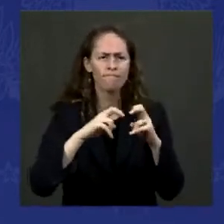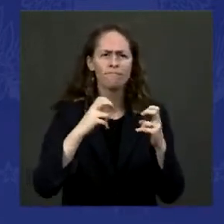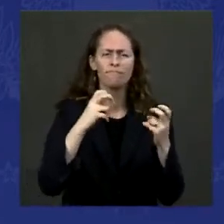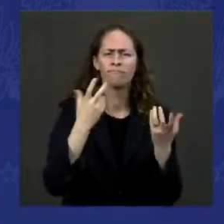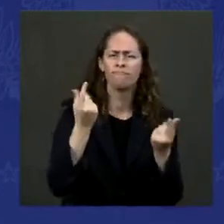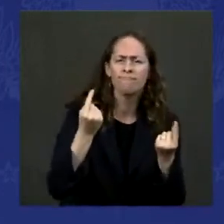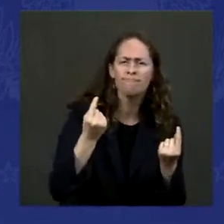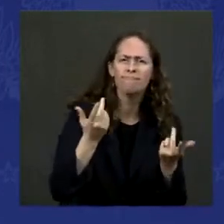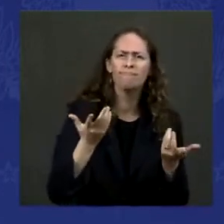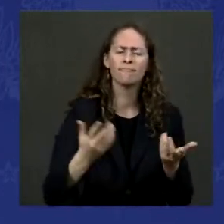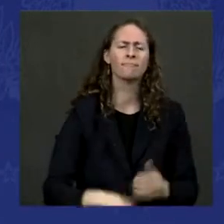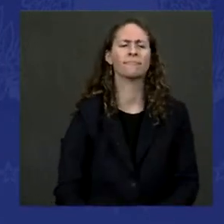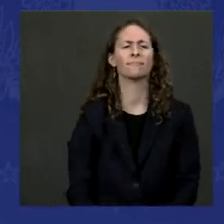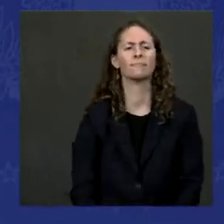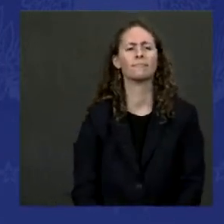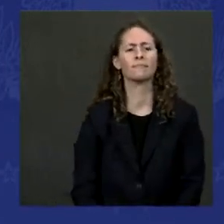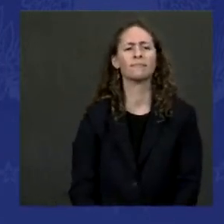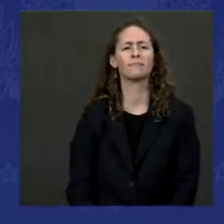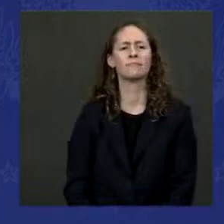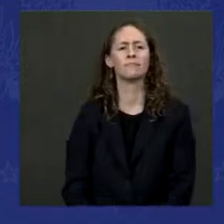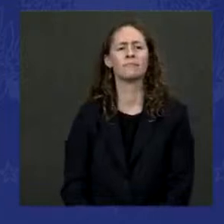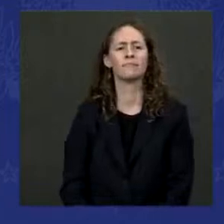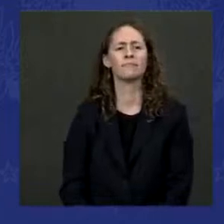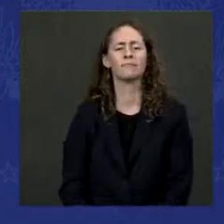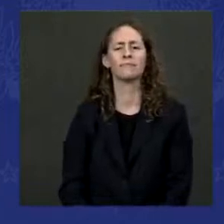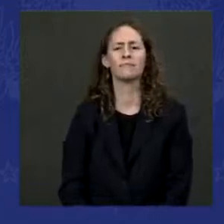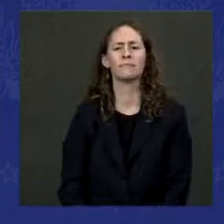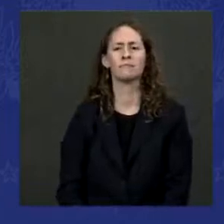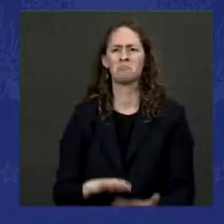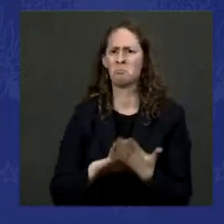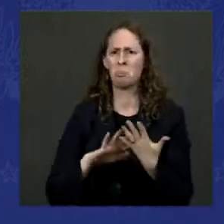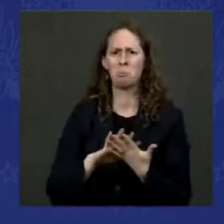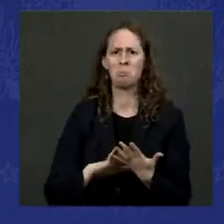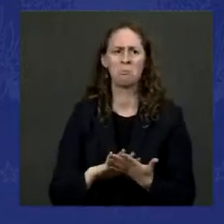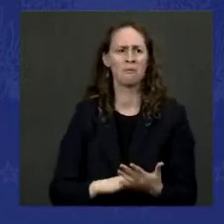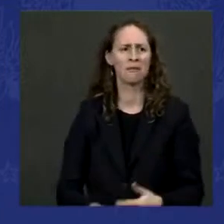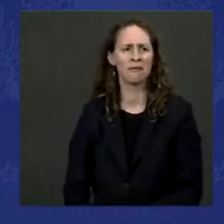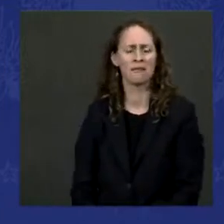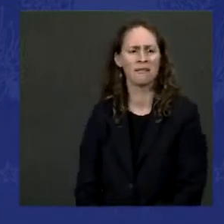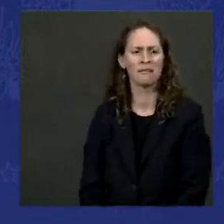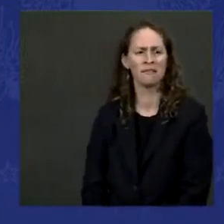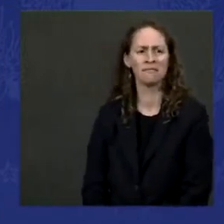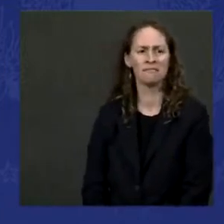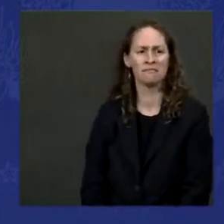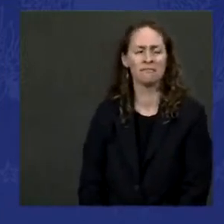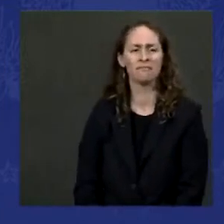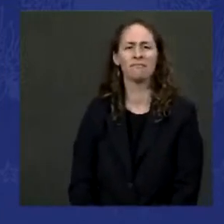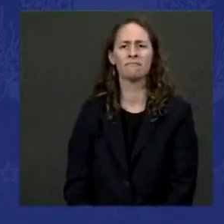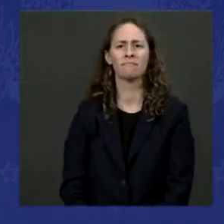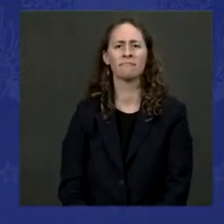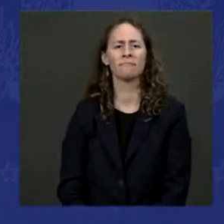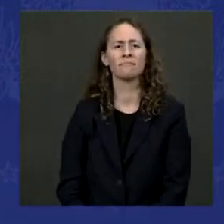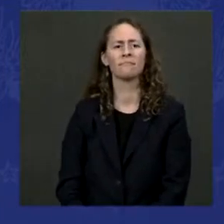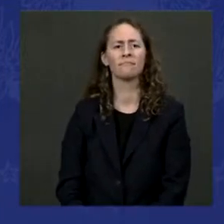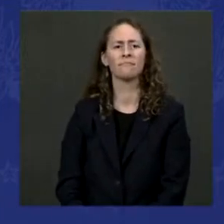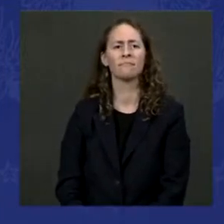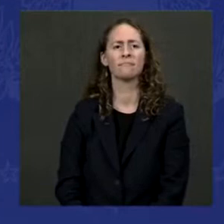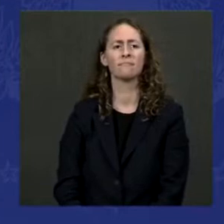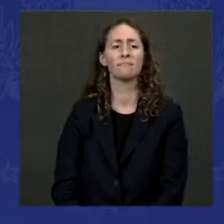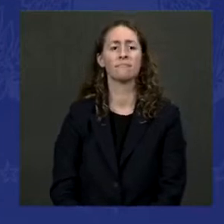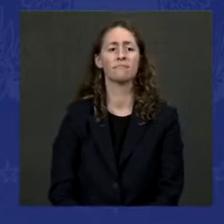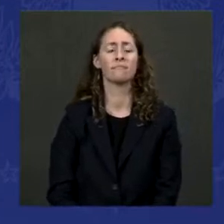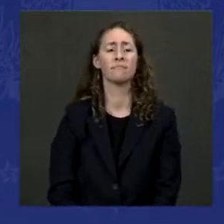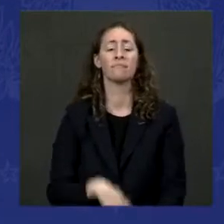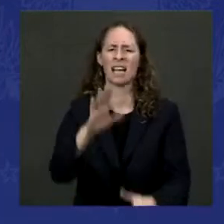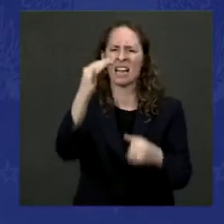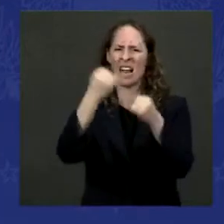about progress. What does progress look like for you in the negotiations? Winning. That's the progress. The last question.